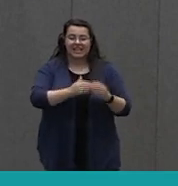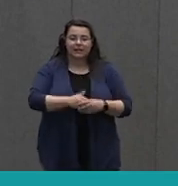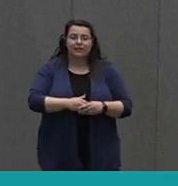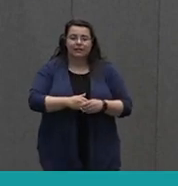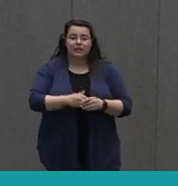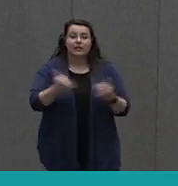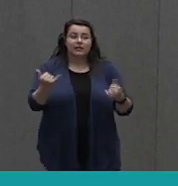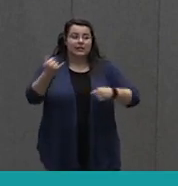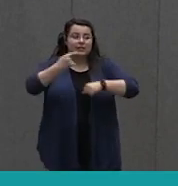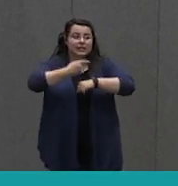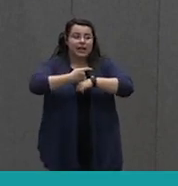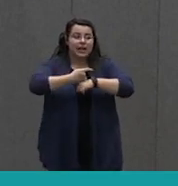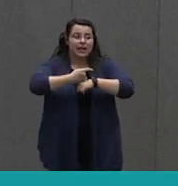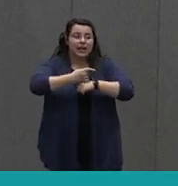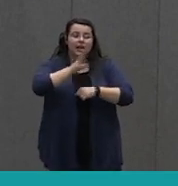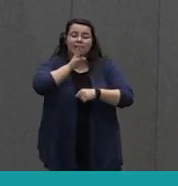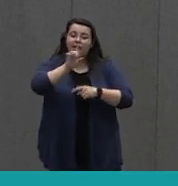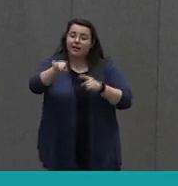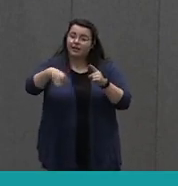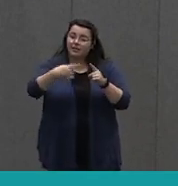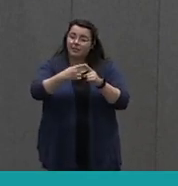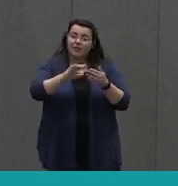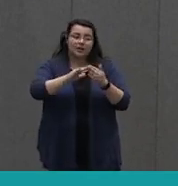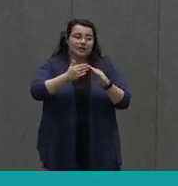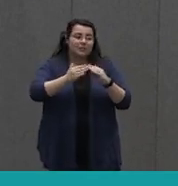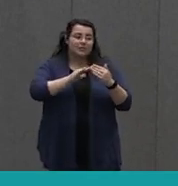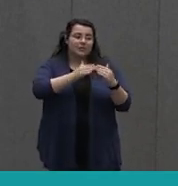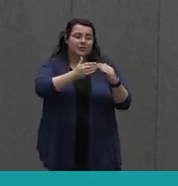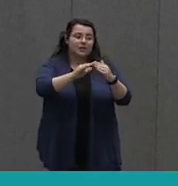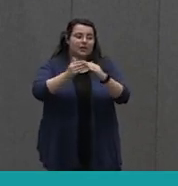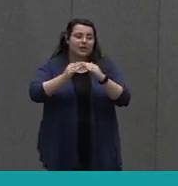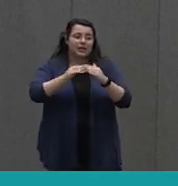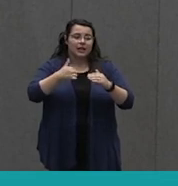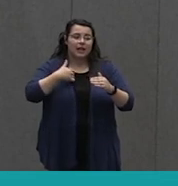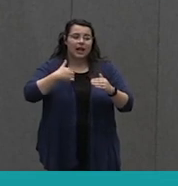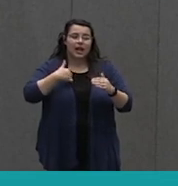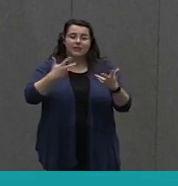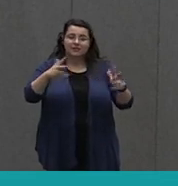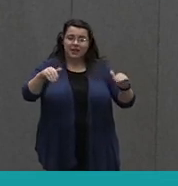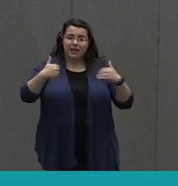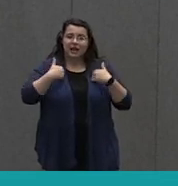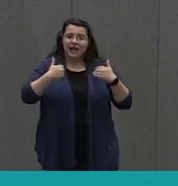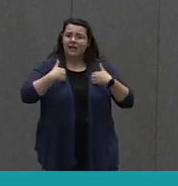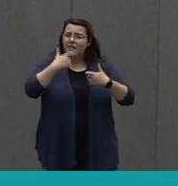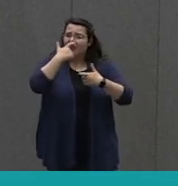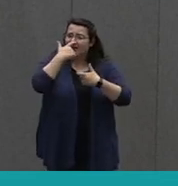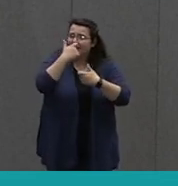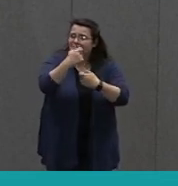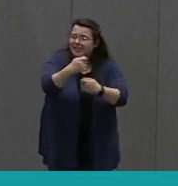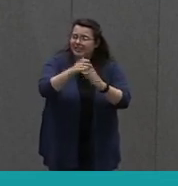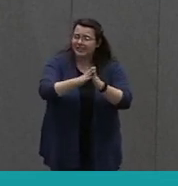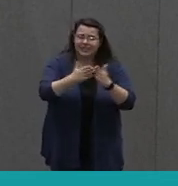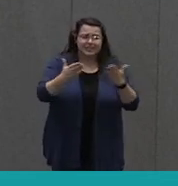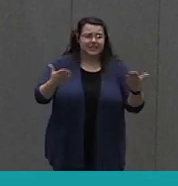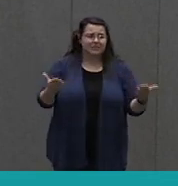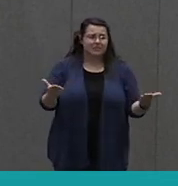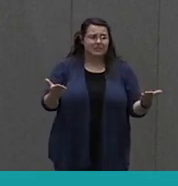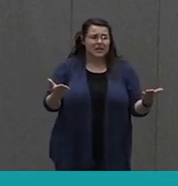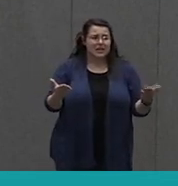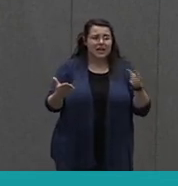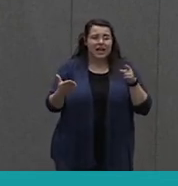I'm just trying to give you some ideas of things that you could cut out and glue into a book, or tape, if you have tape, into a